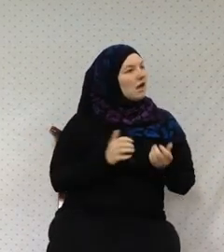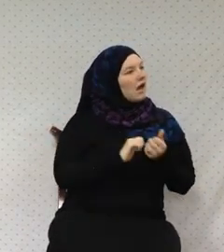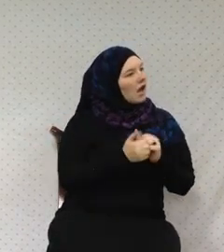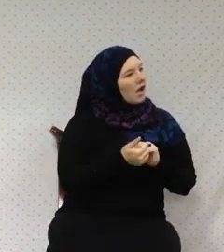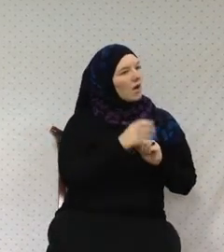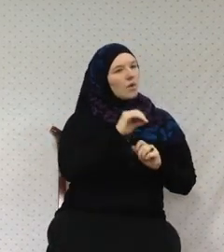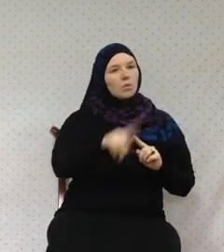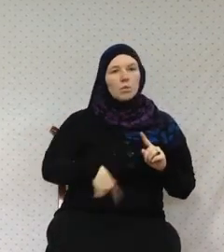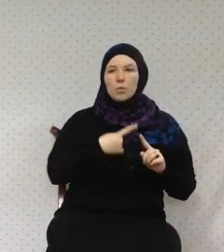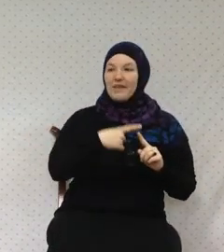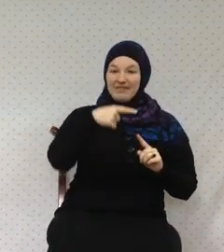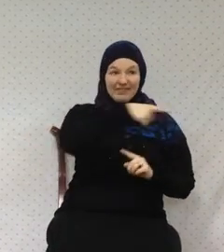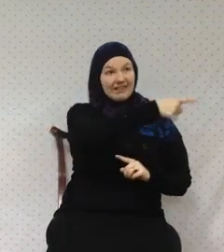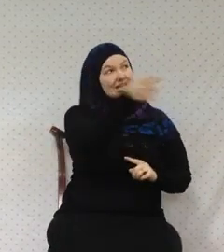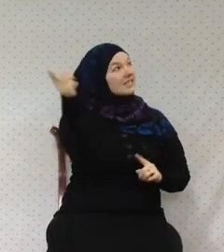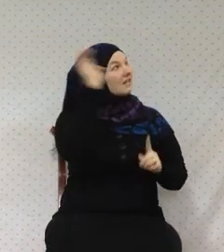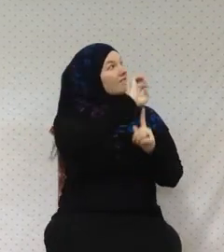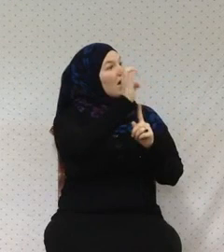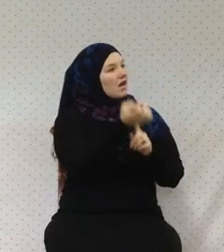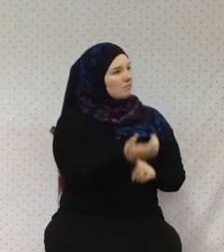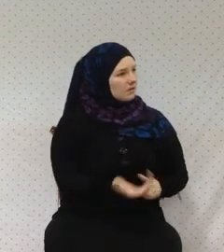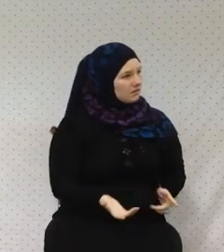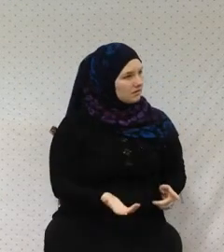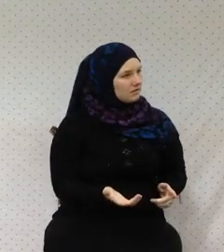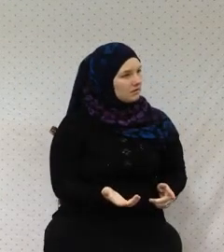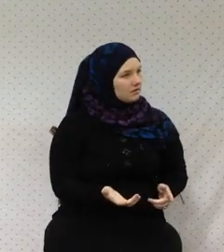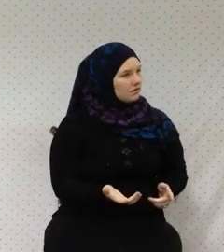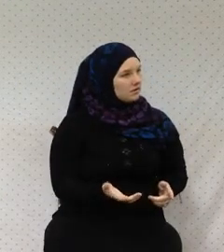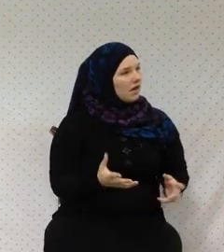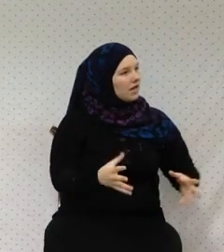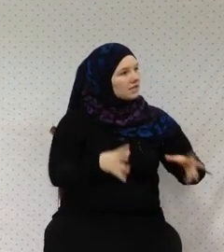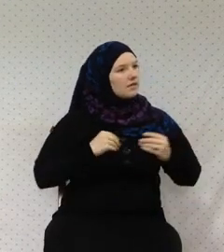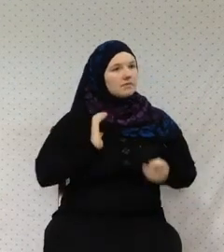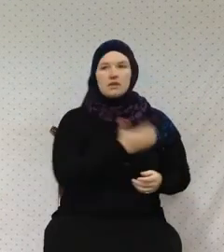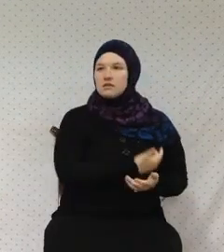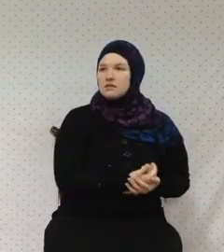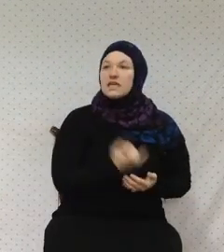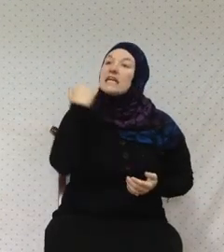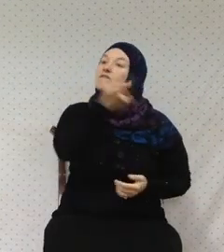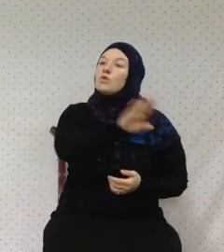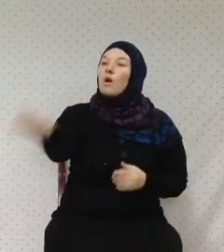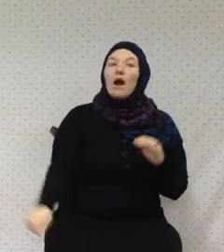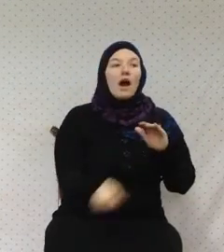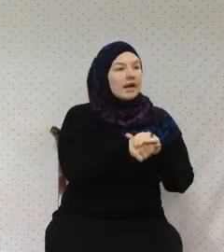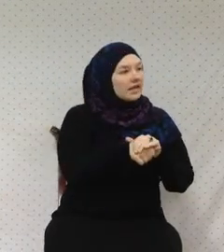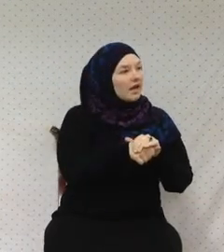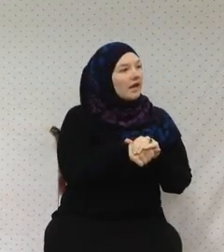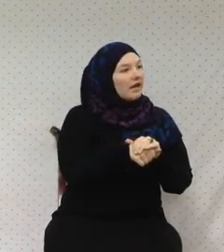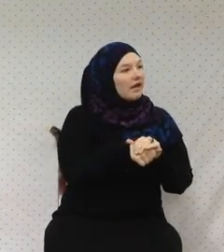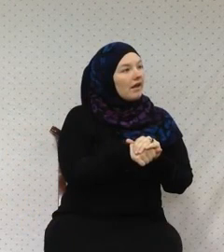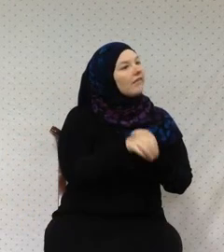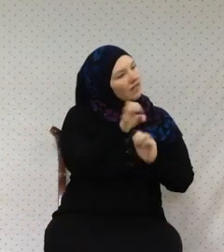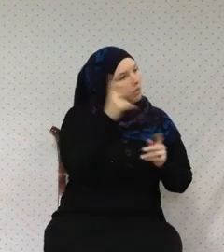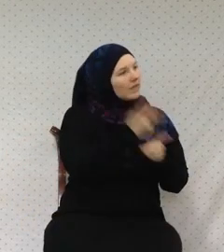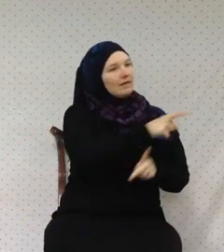when would this environment turn around and accept us? If we're hiding, they will keep you